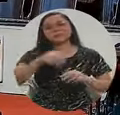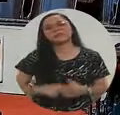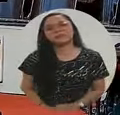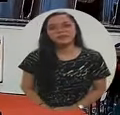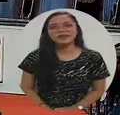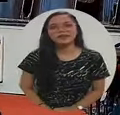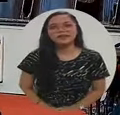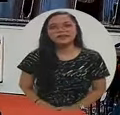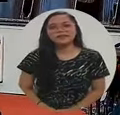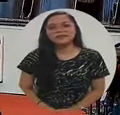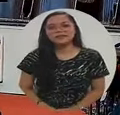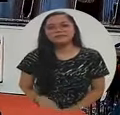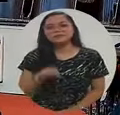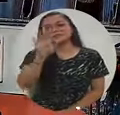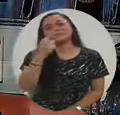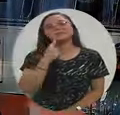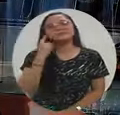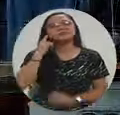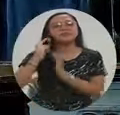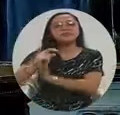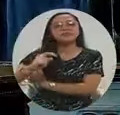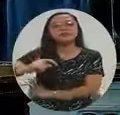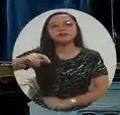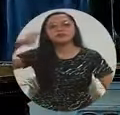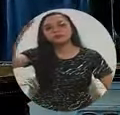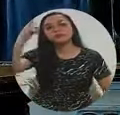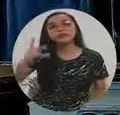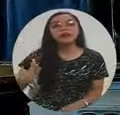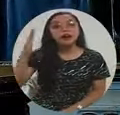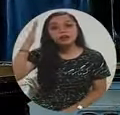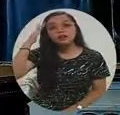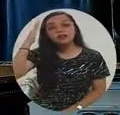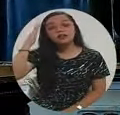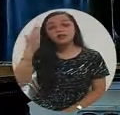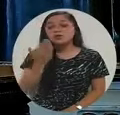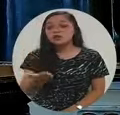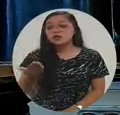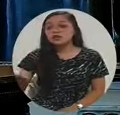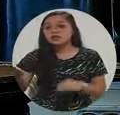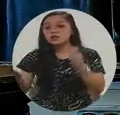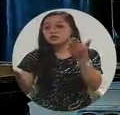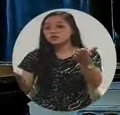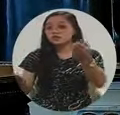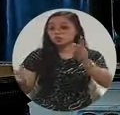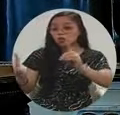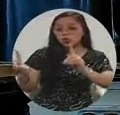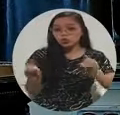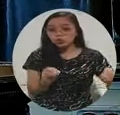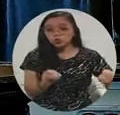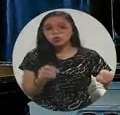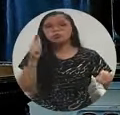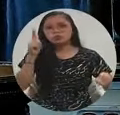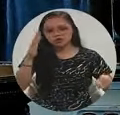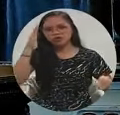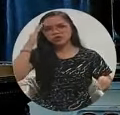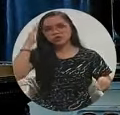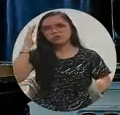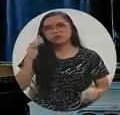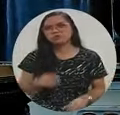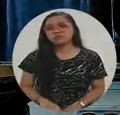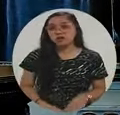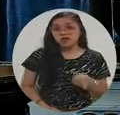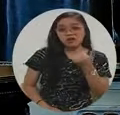And sometimes we think we do something and it's correct. My friend, God knows that the thing that you do is already written. He knows what is